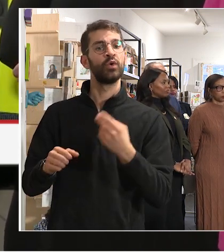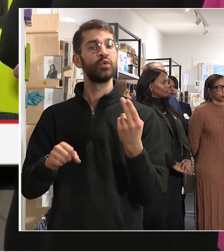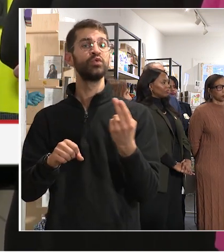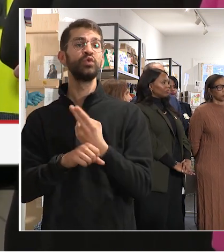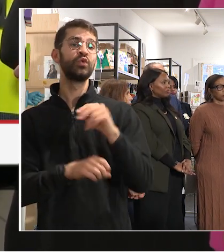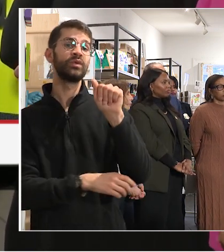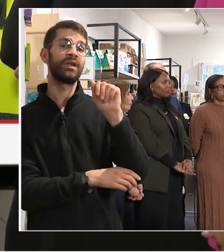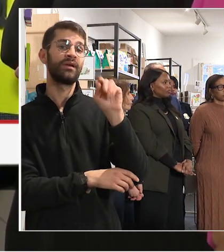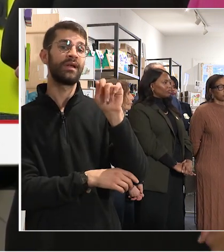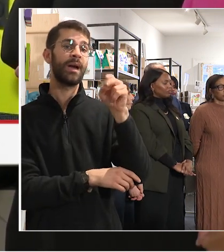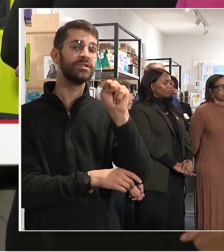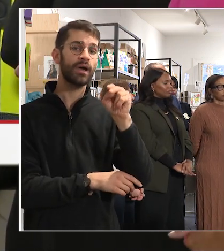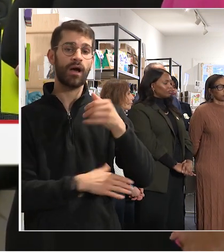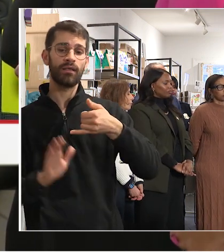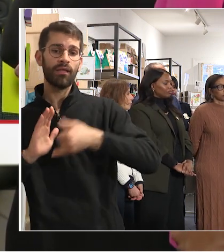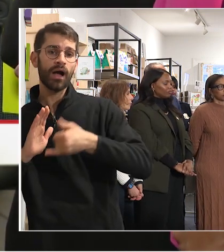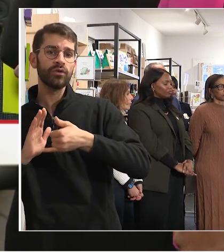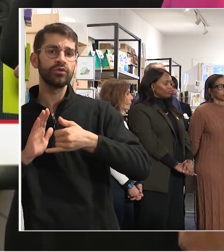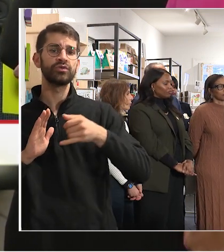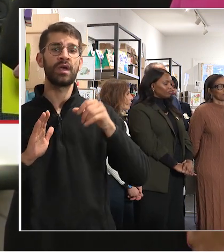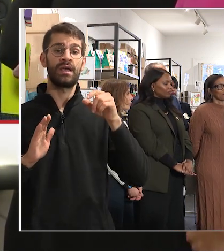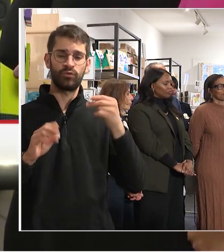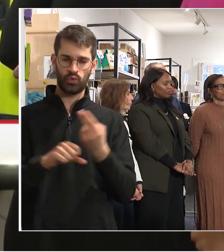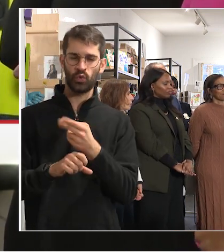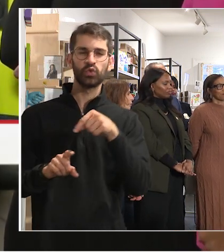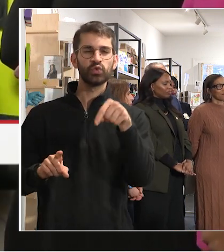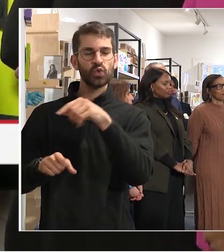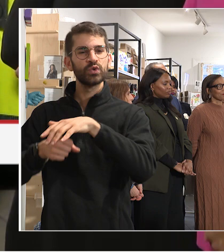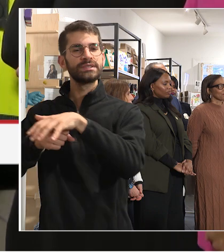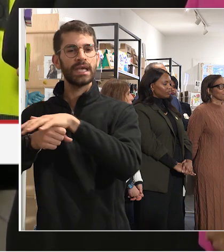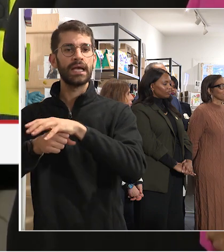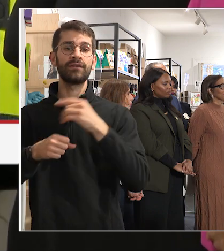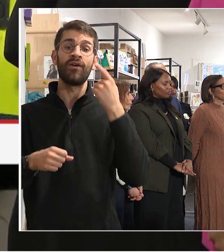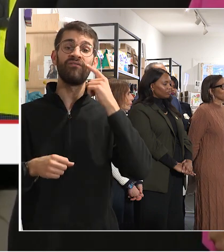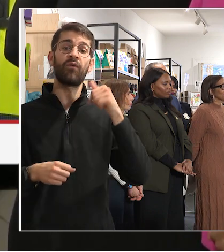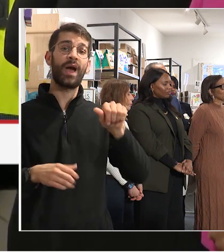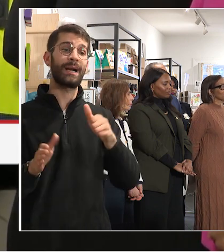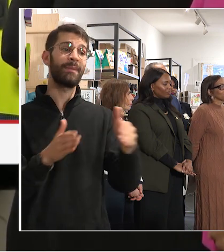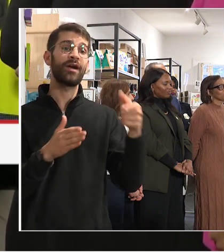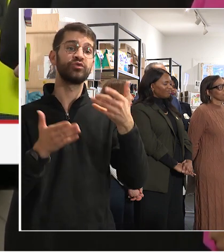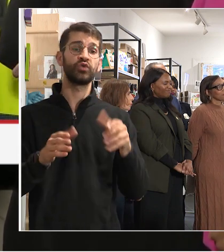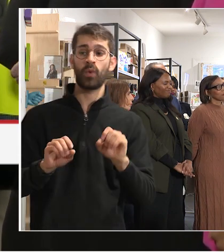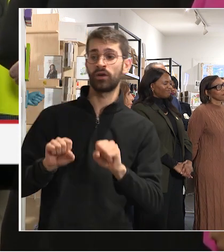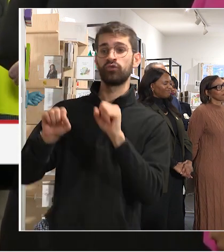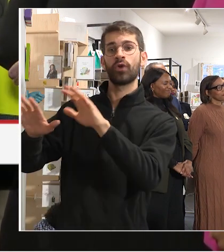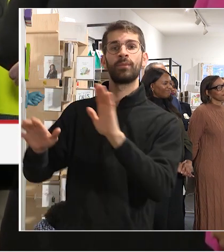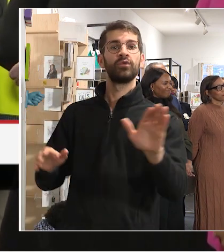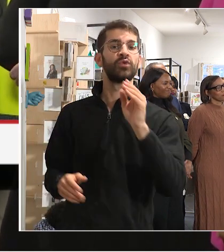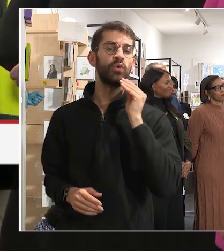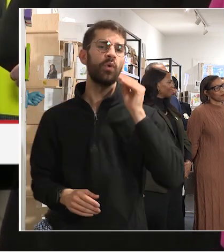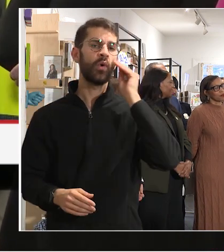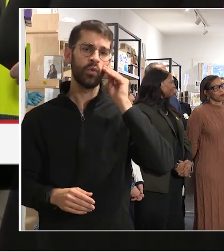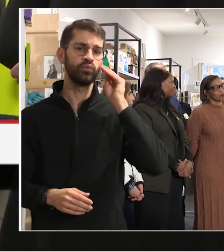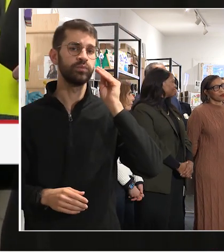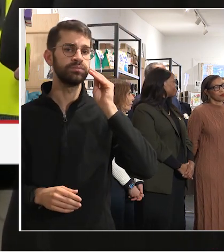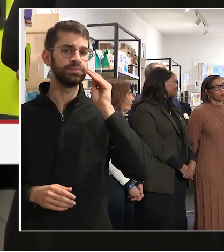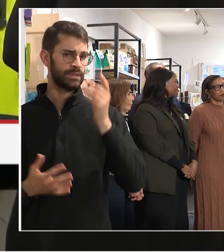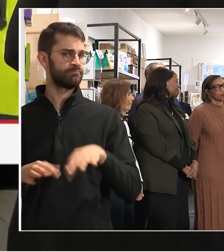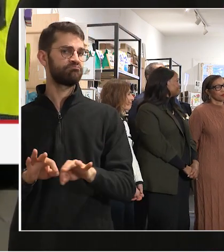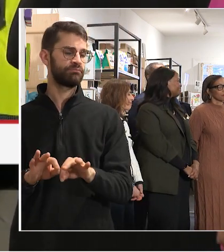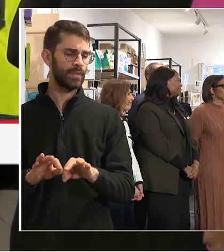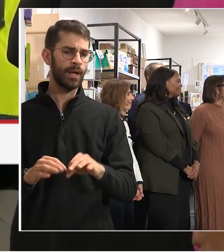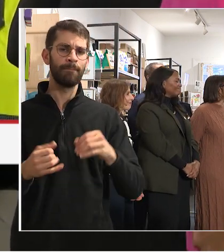utilize those places if you'd like to have packages dropped off at your home. Finally, I want to acknowledge the dedication of our